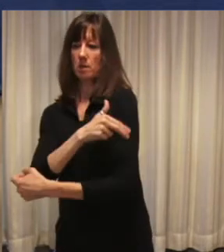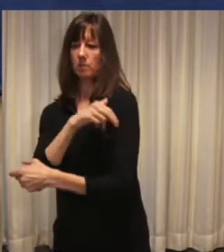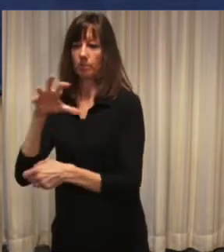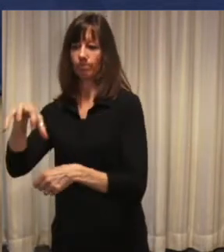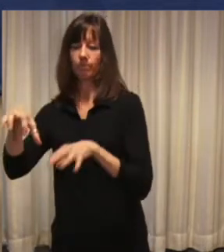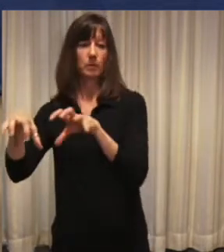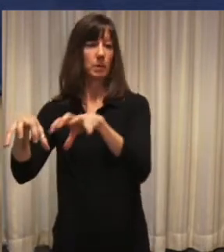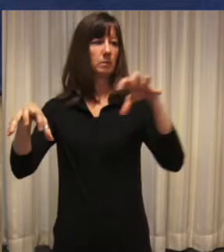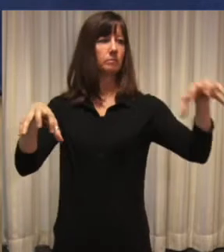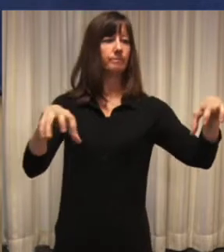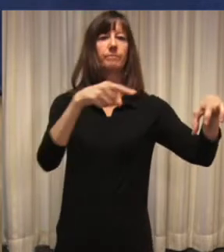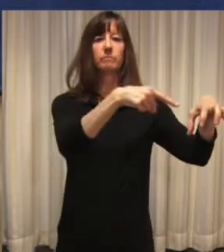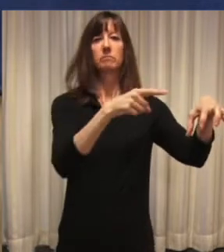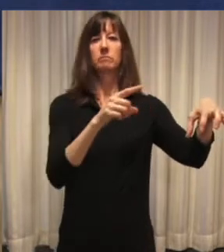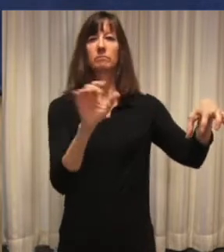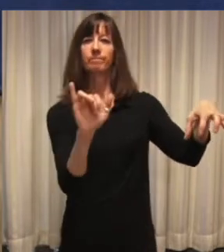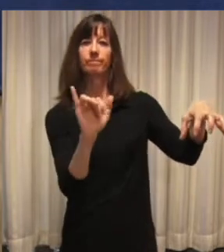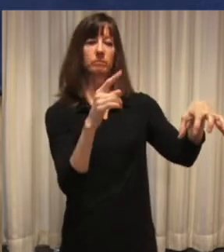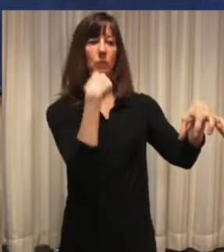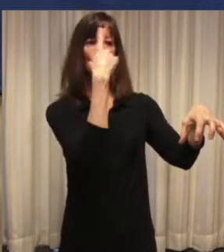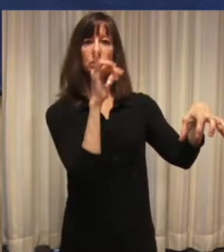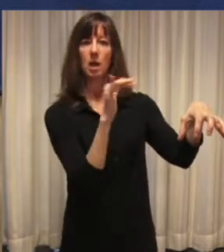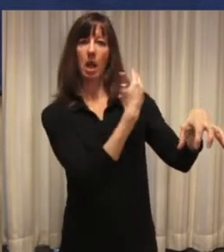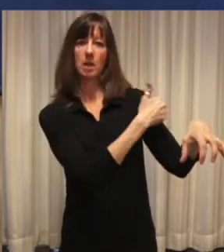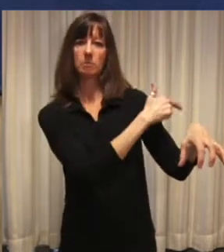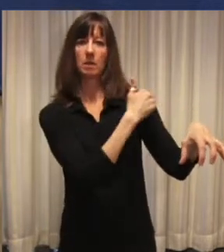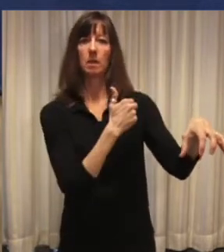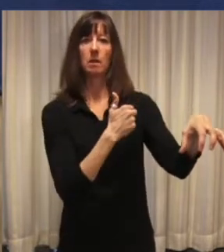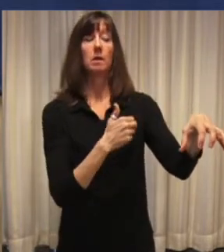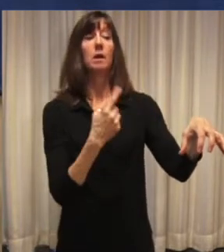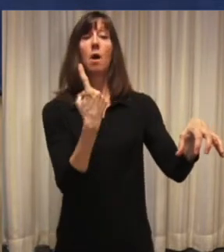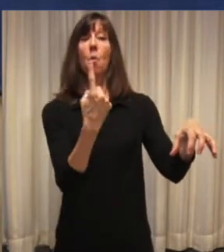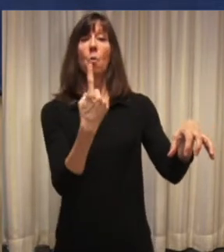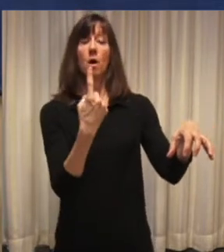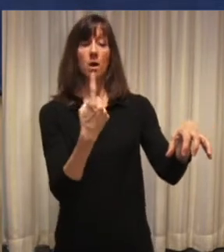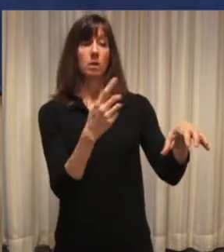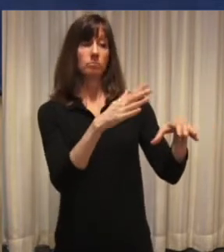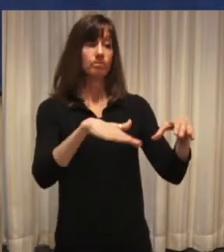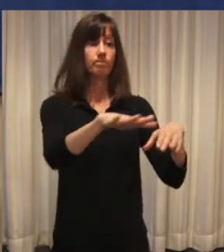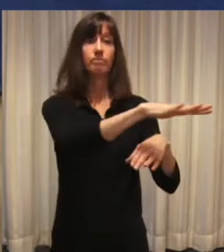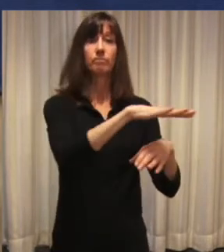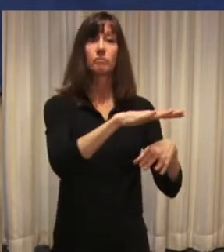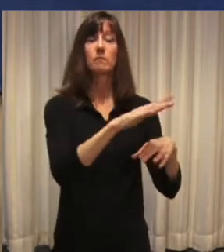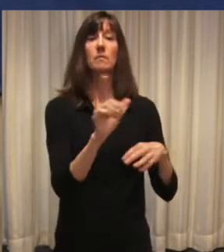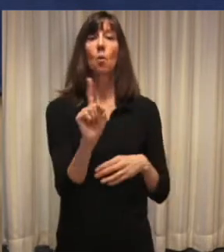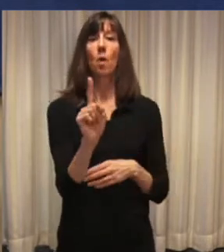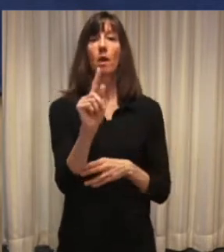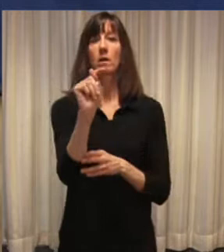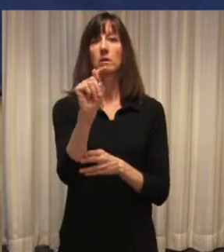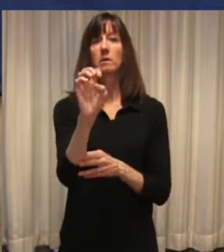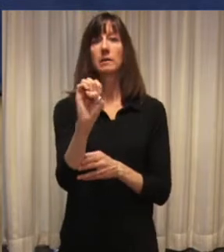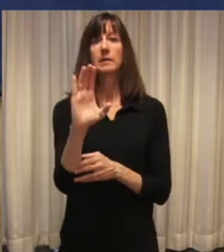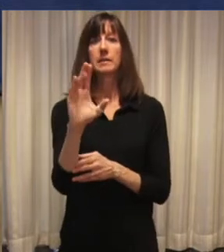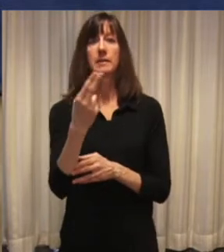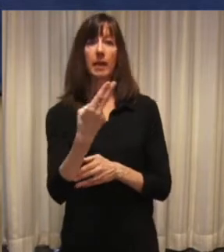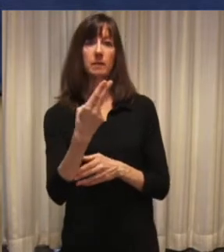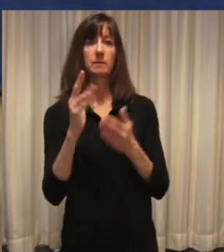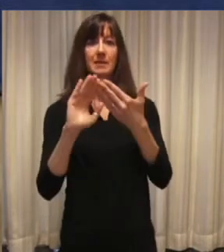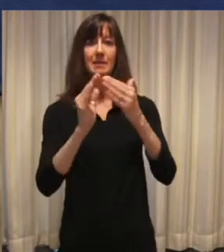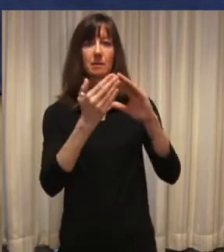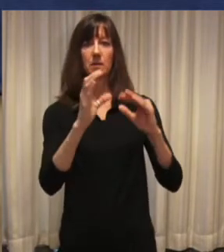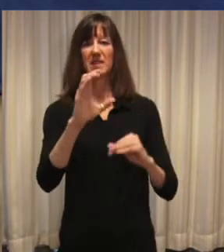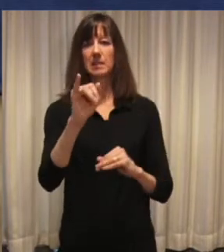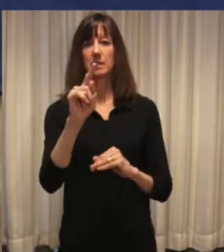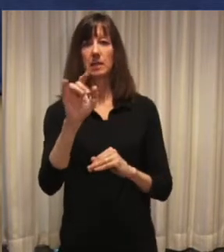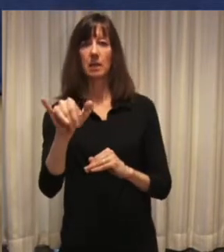worked for a whole bunch of reasons is Tech City, which is out, the old IBM campus. It's